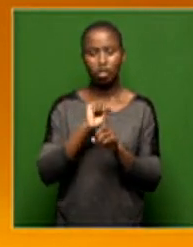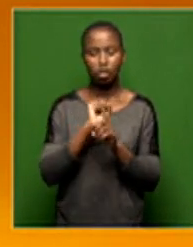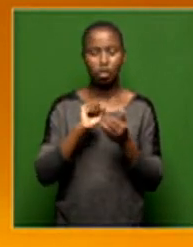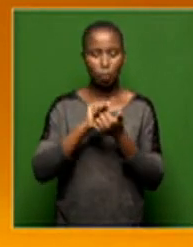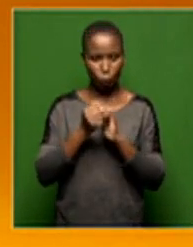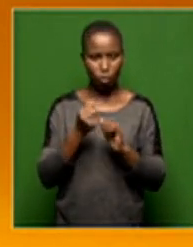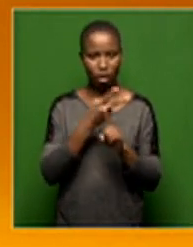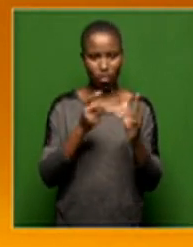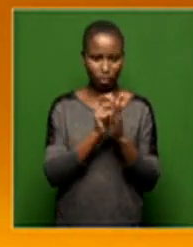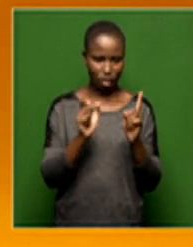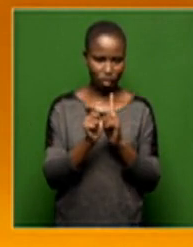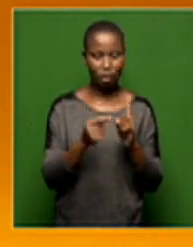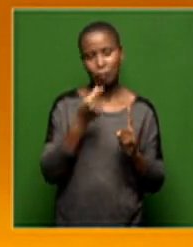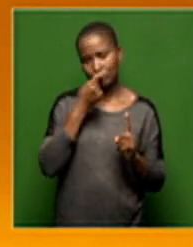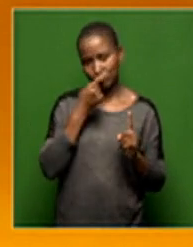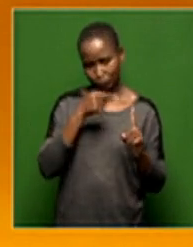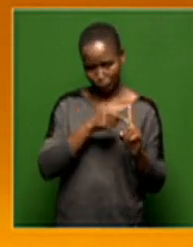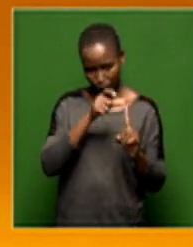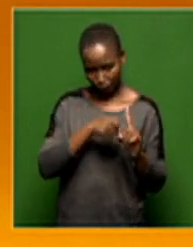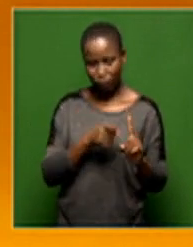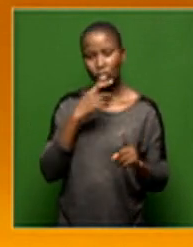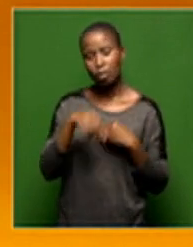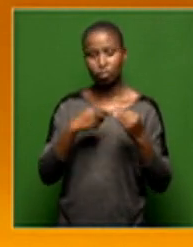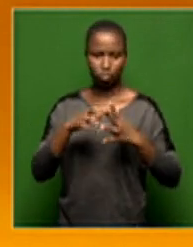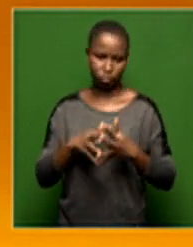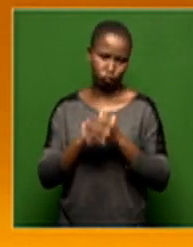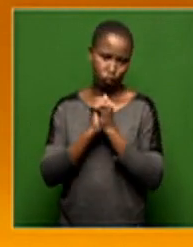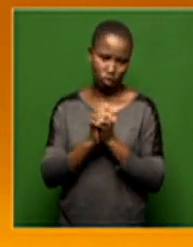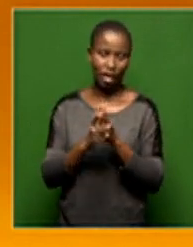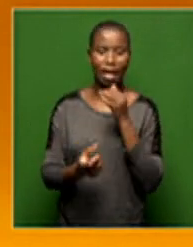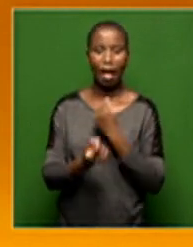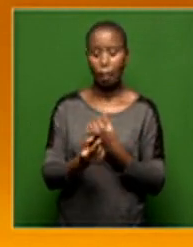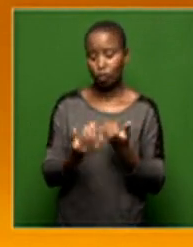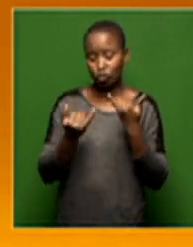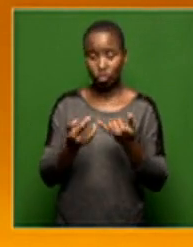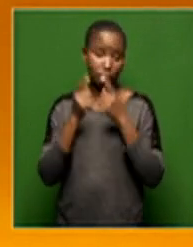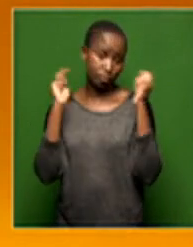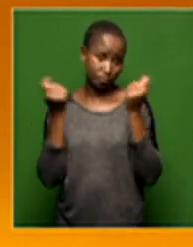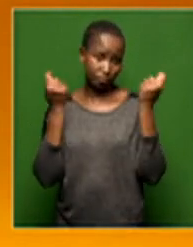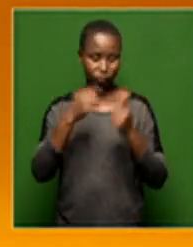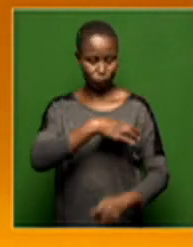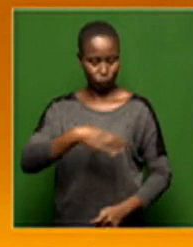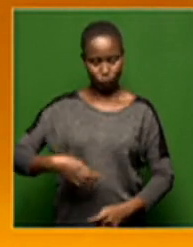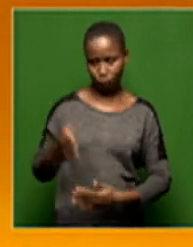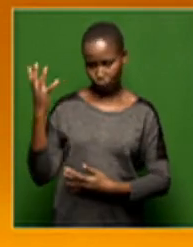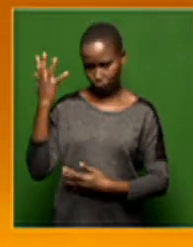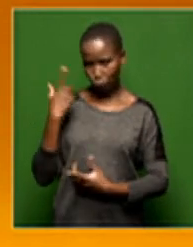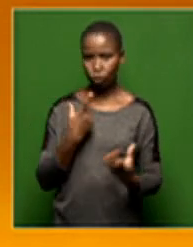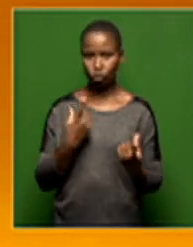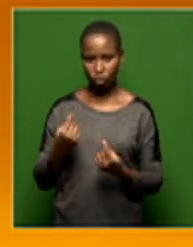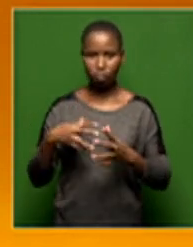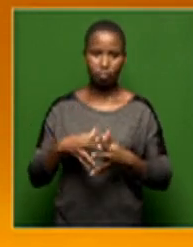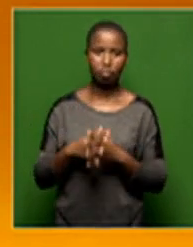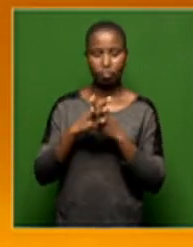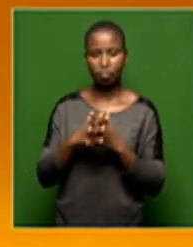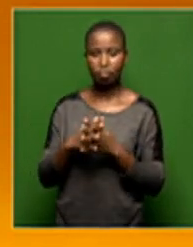Nathi Mthethwa, talking to us about reconciliation. The address is happening today under the theme, the President is giving it, United Against